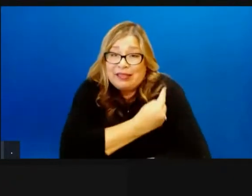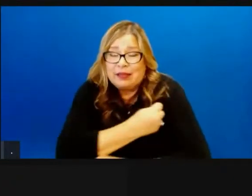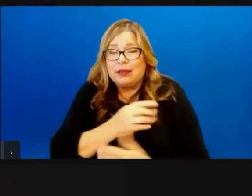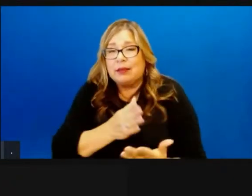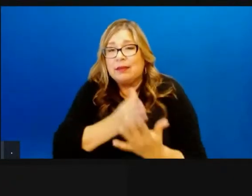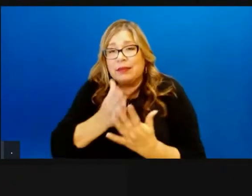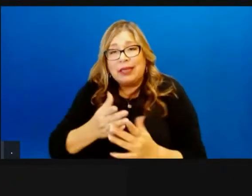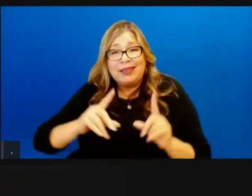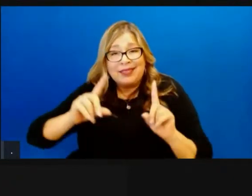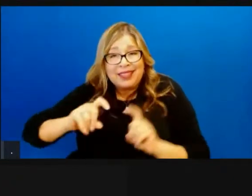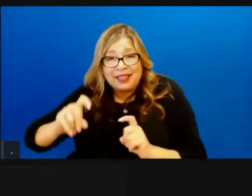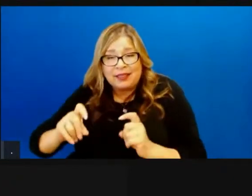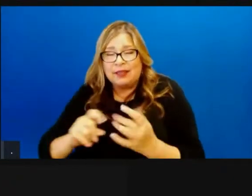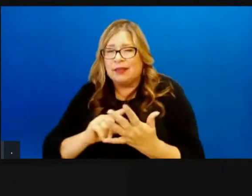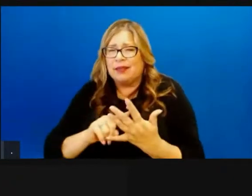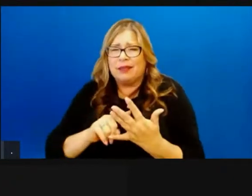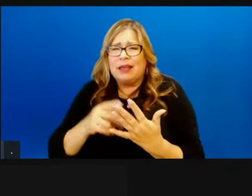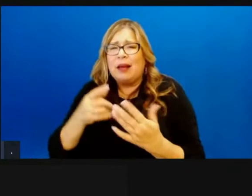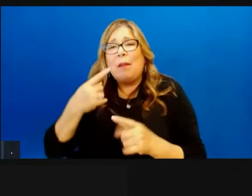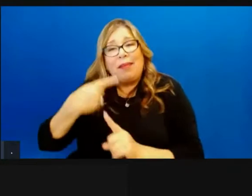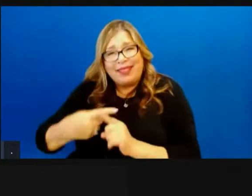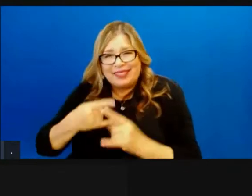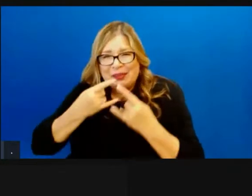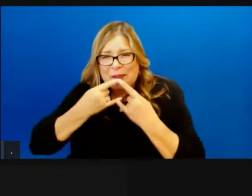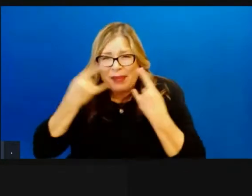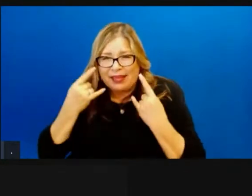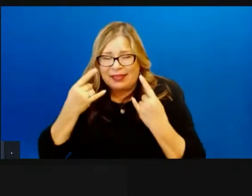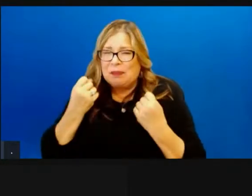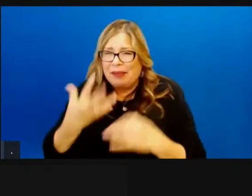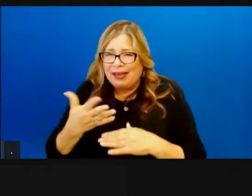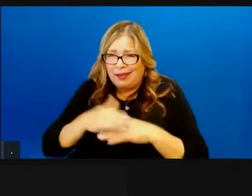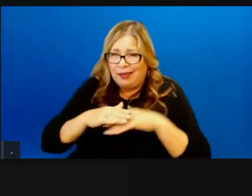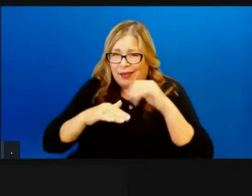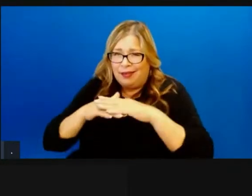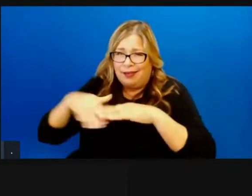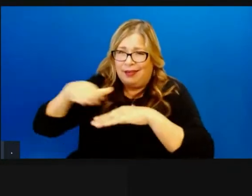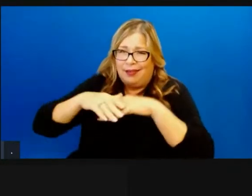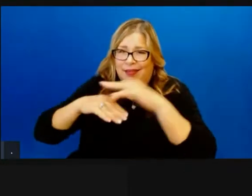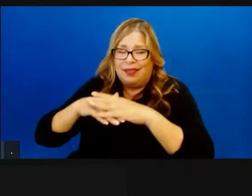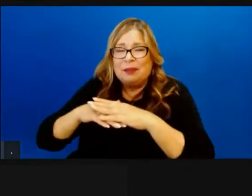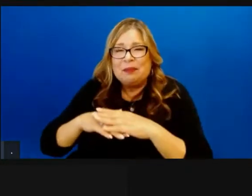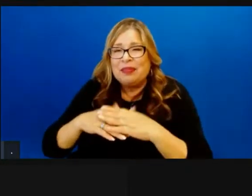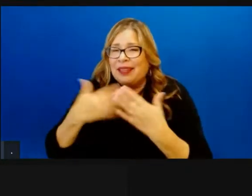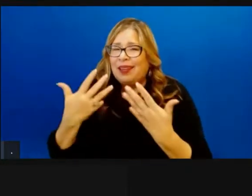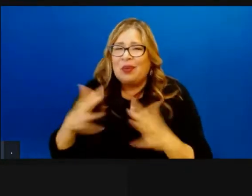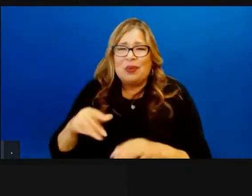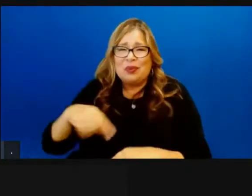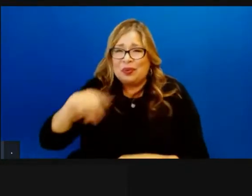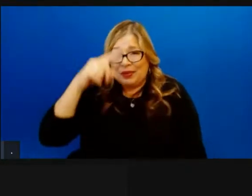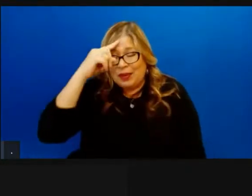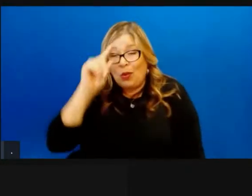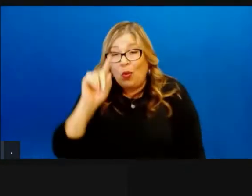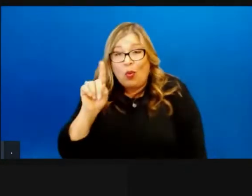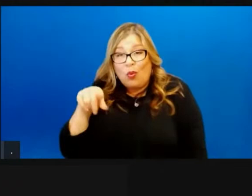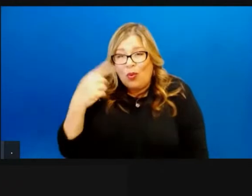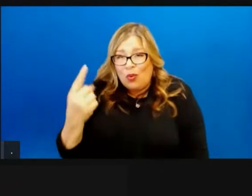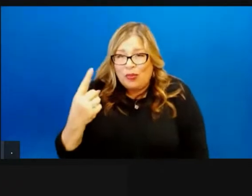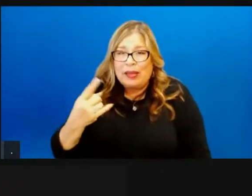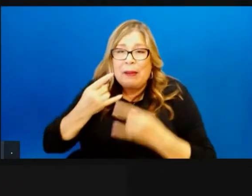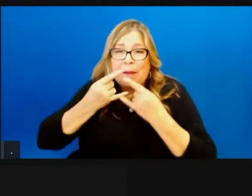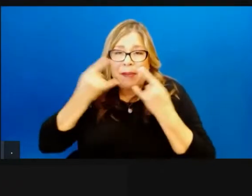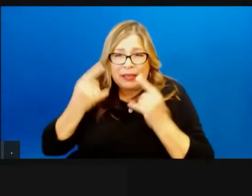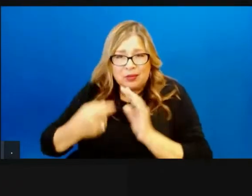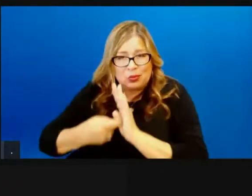So again, don't want anyone to think that it is the mask requirement that is